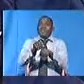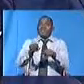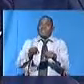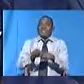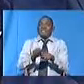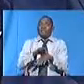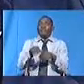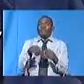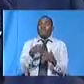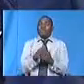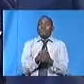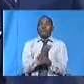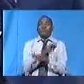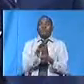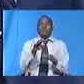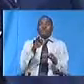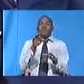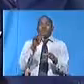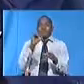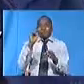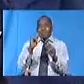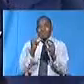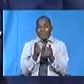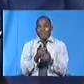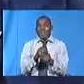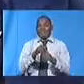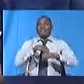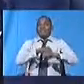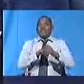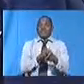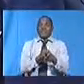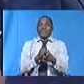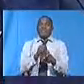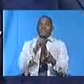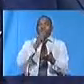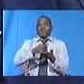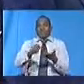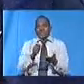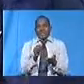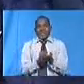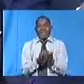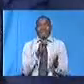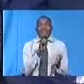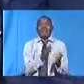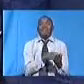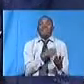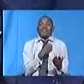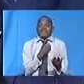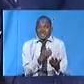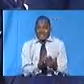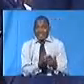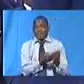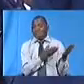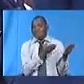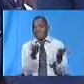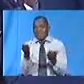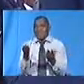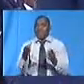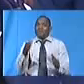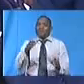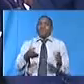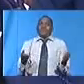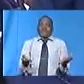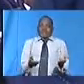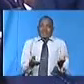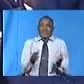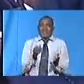group. And so that was how evidence was compiled to bring before your lordships this